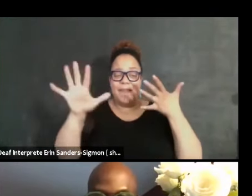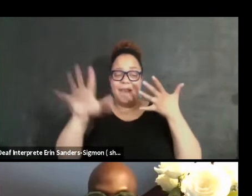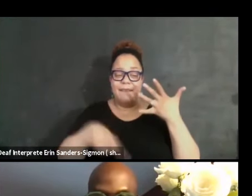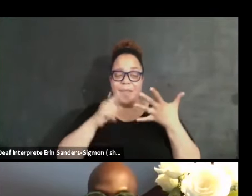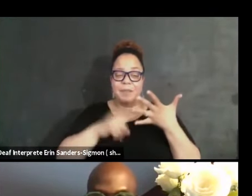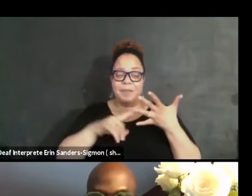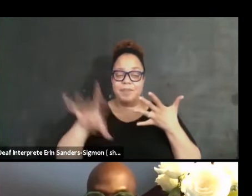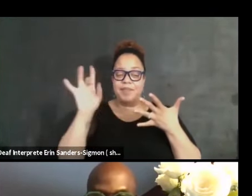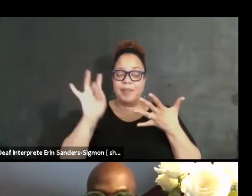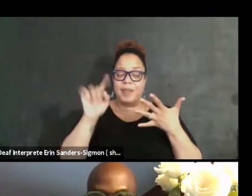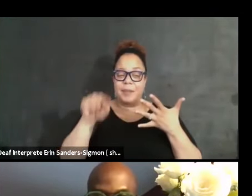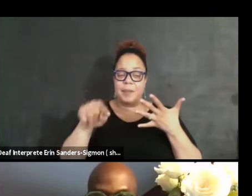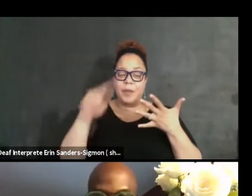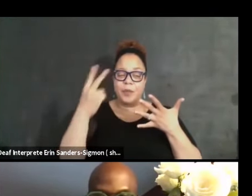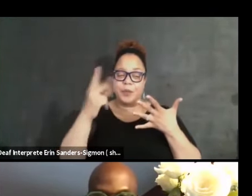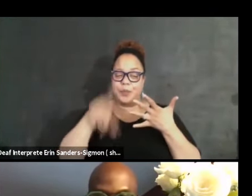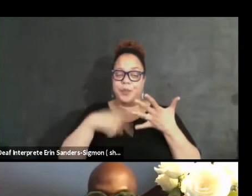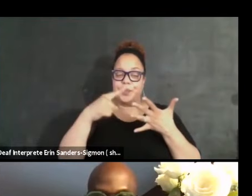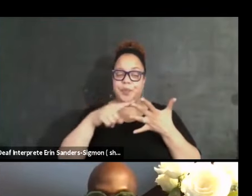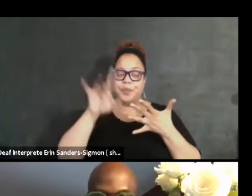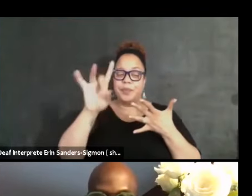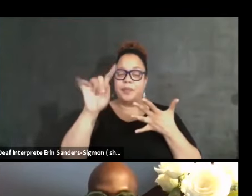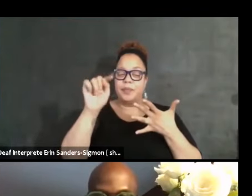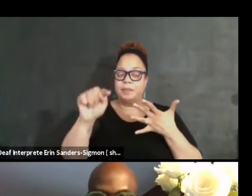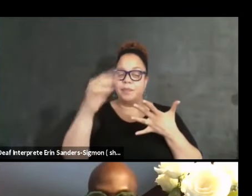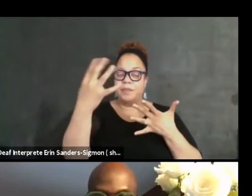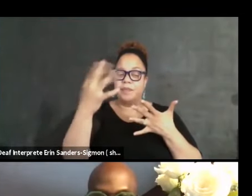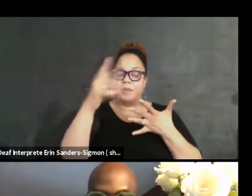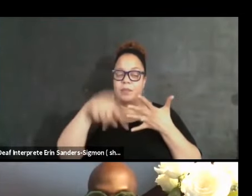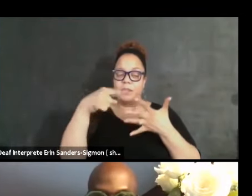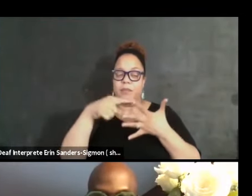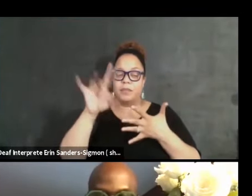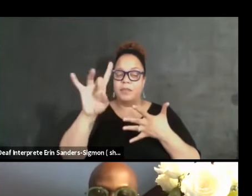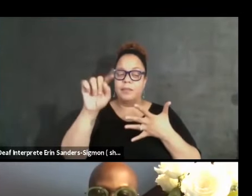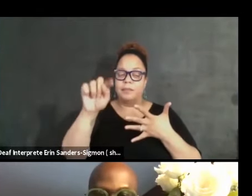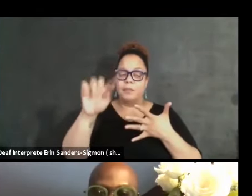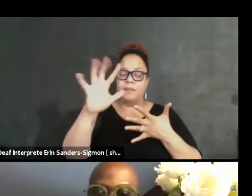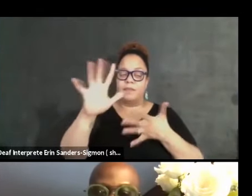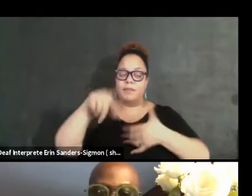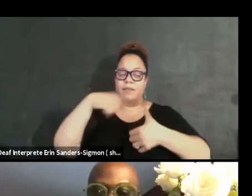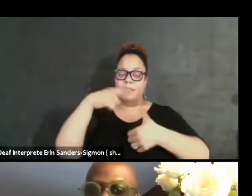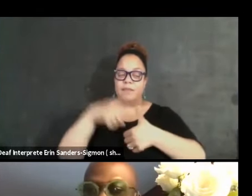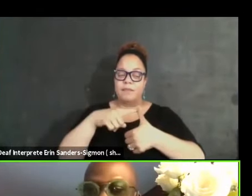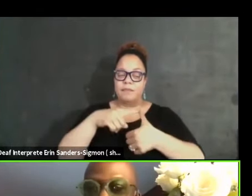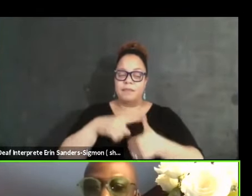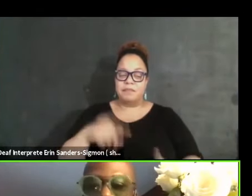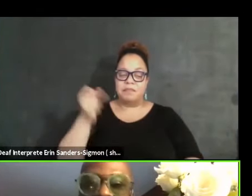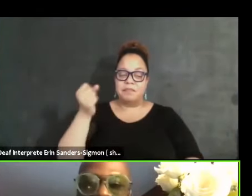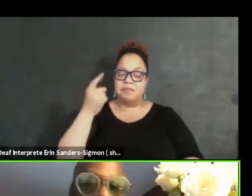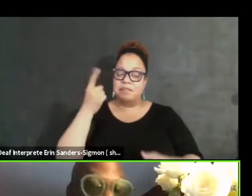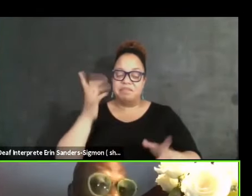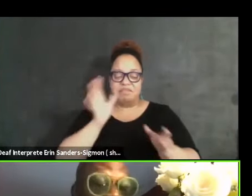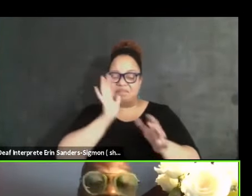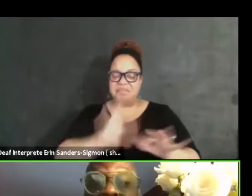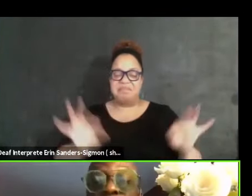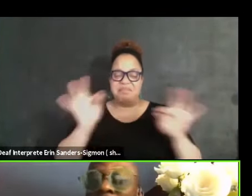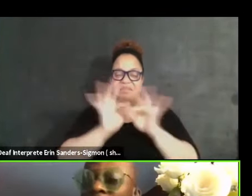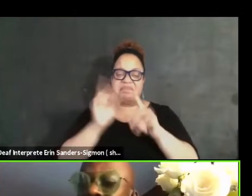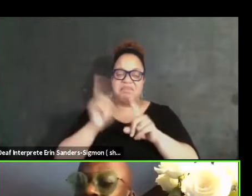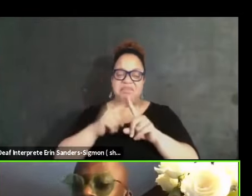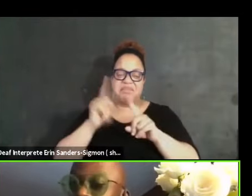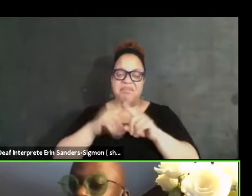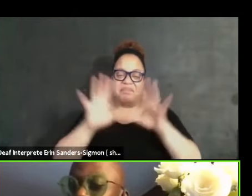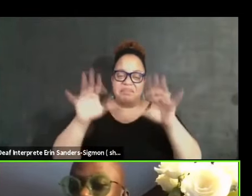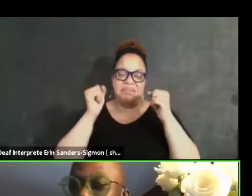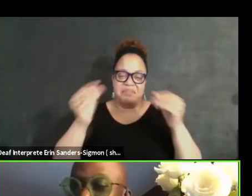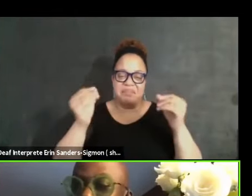an 8.4, and an 8.5. But forget the scores. Give it up for that conversation, y'all. Yeah, yeah, yeah. Shout out, shout out, shout out. And I just want to